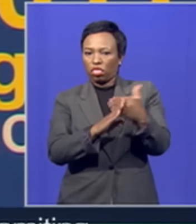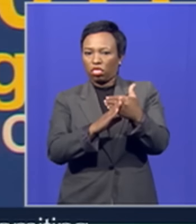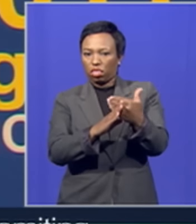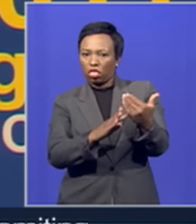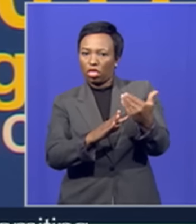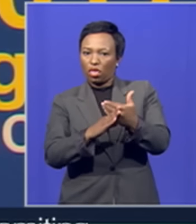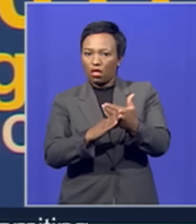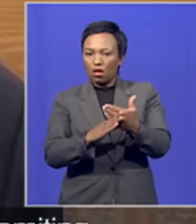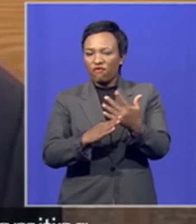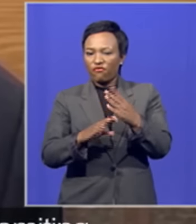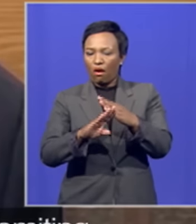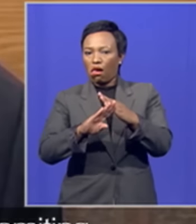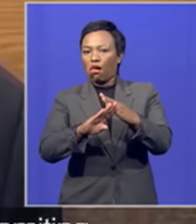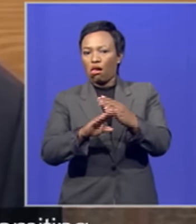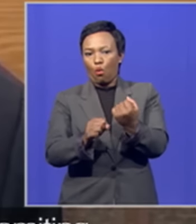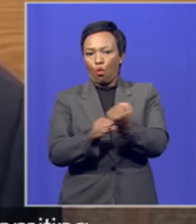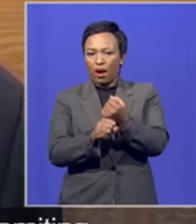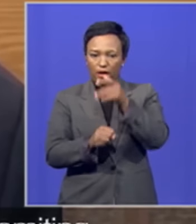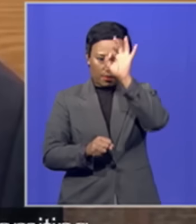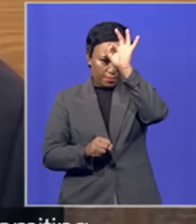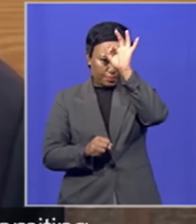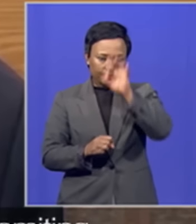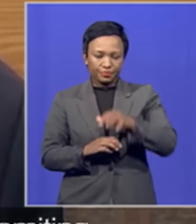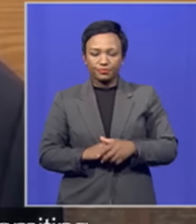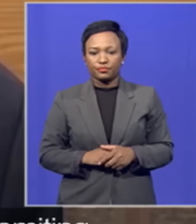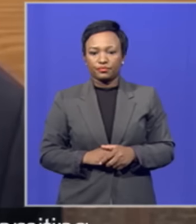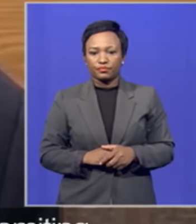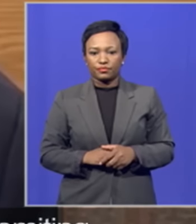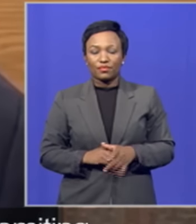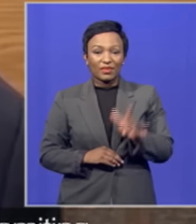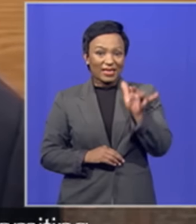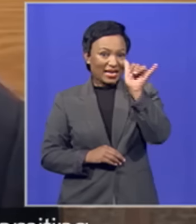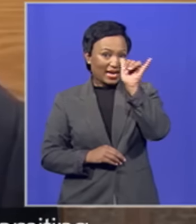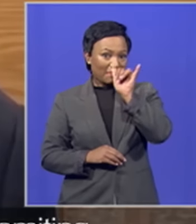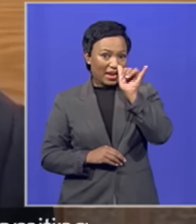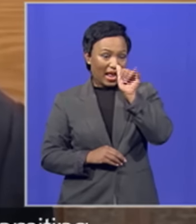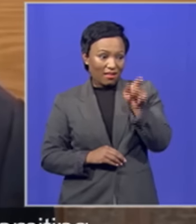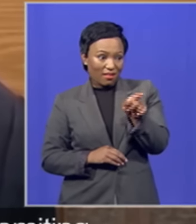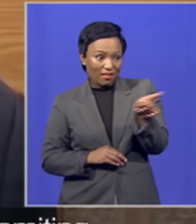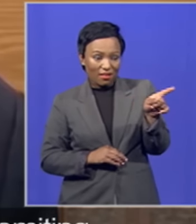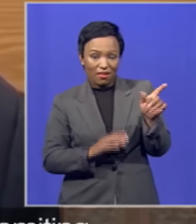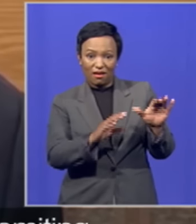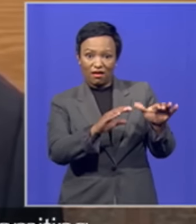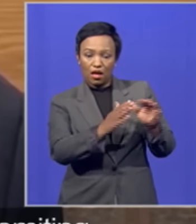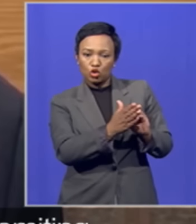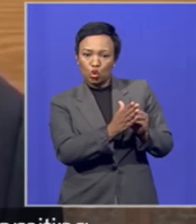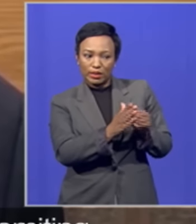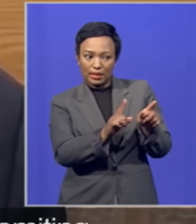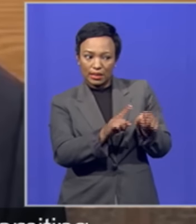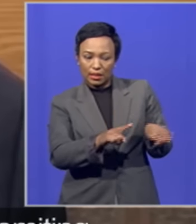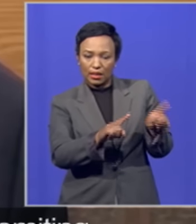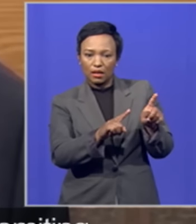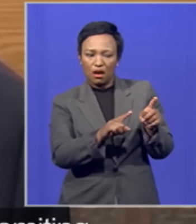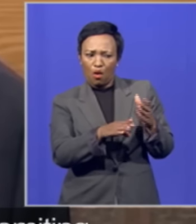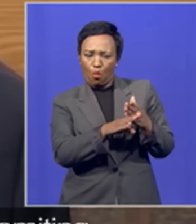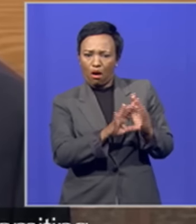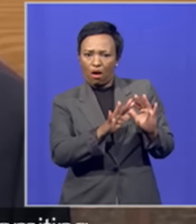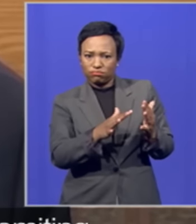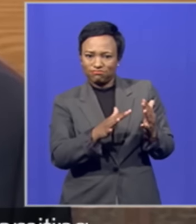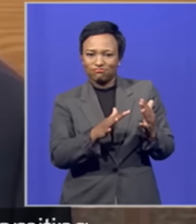ya sepodisi. Criminals themselves, by nature of how they work, they will always want